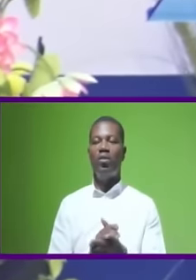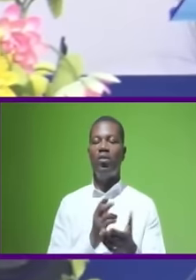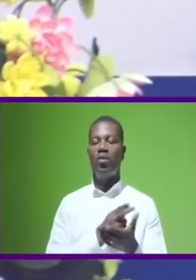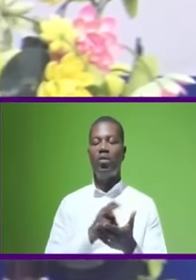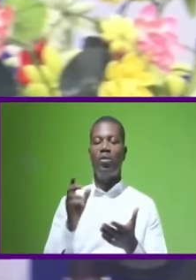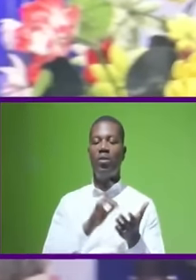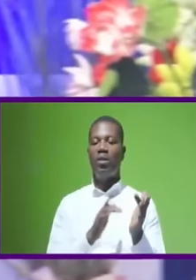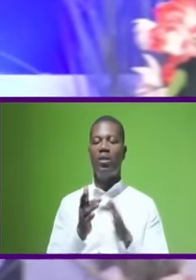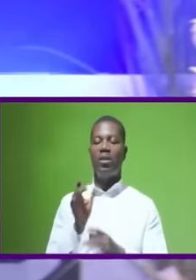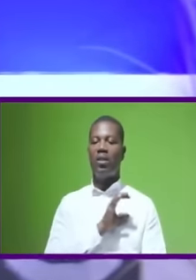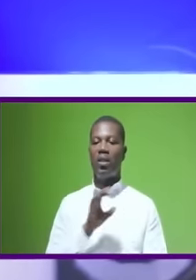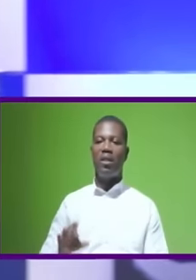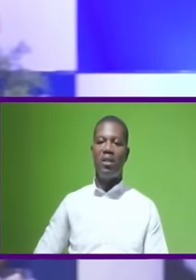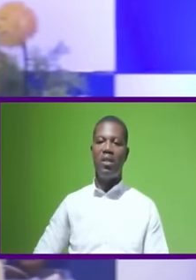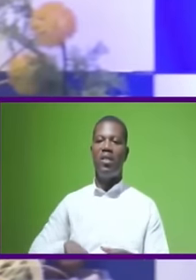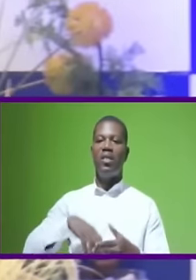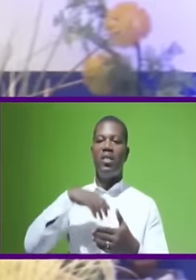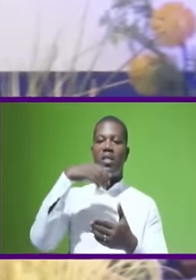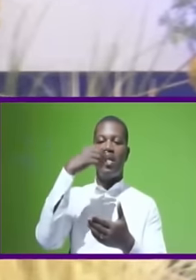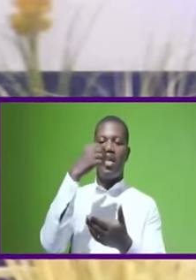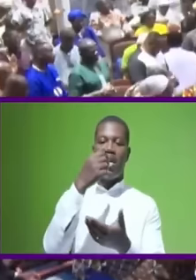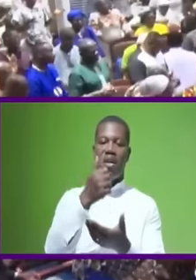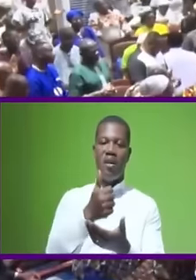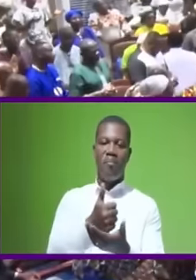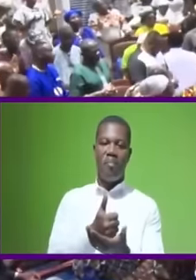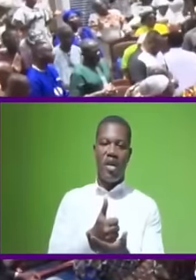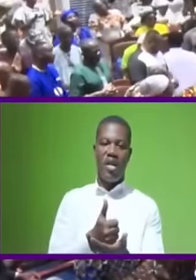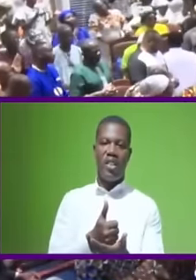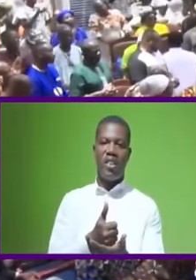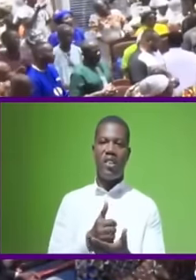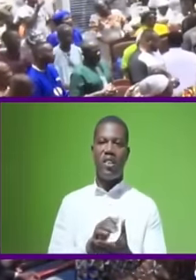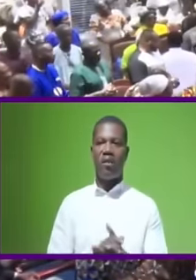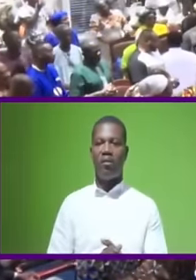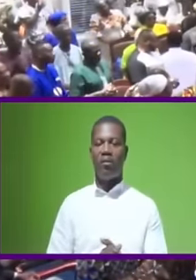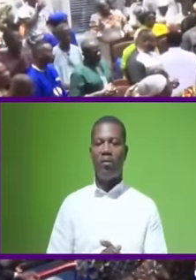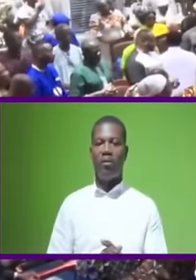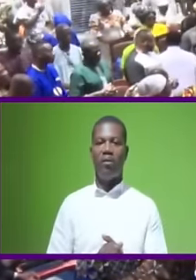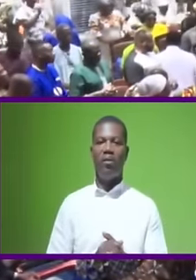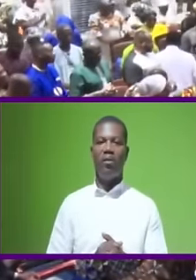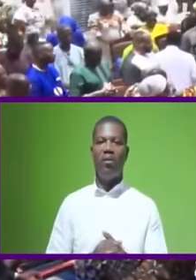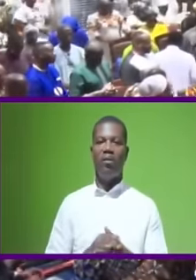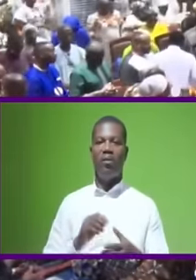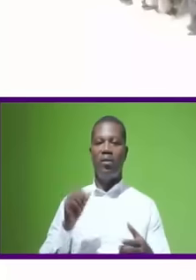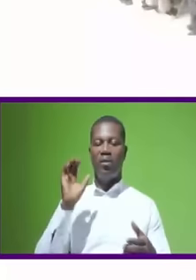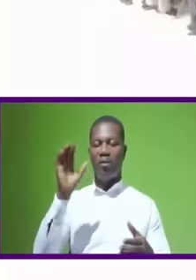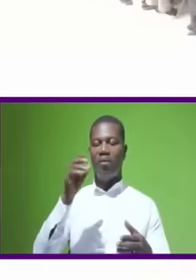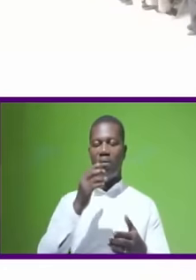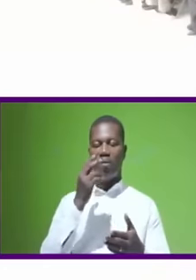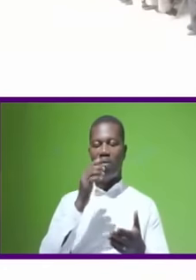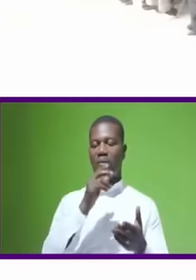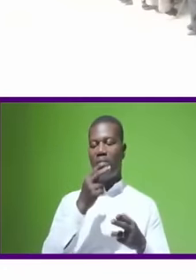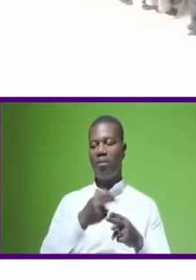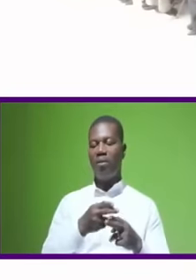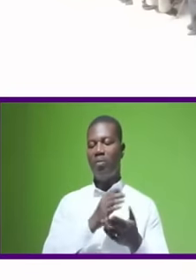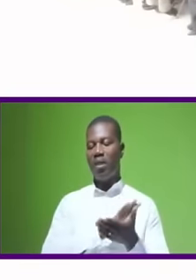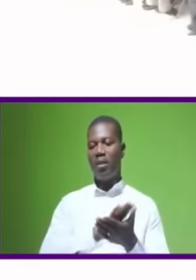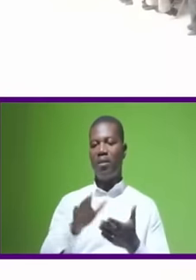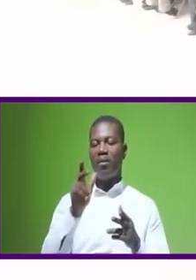Amen. Jesus Christ. Amen. Amen. Amen. Amen.